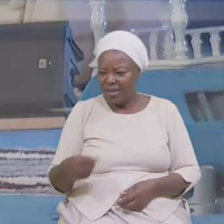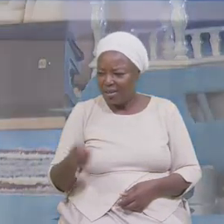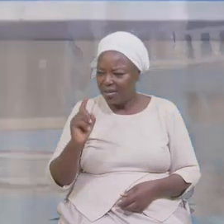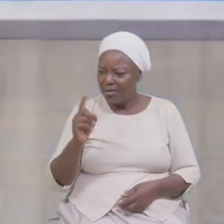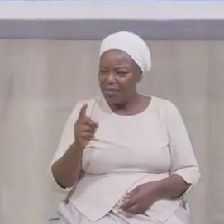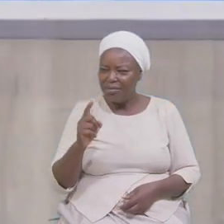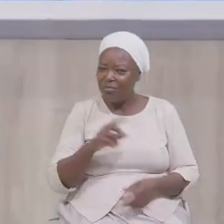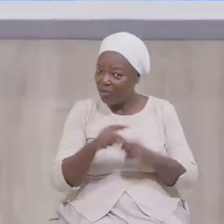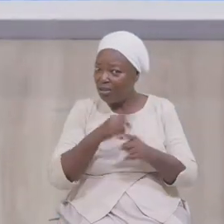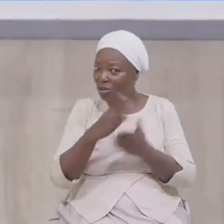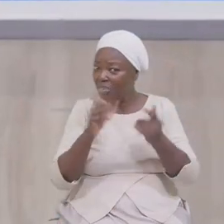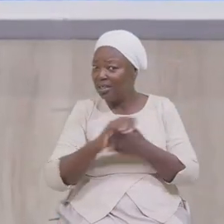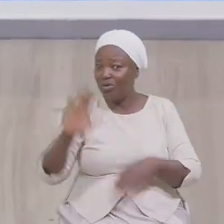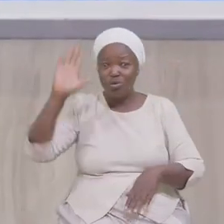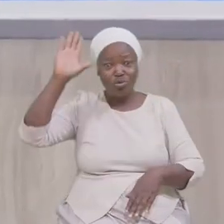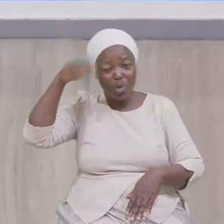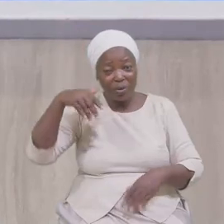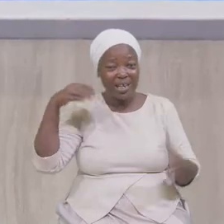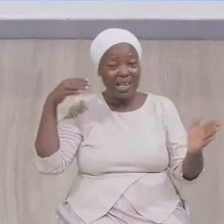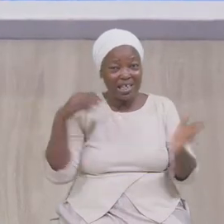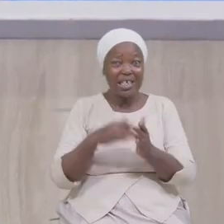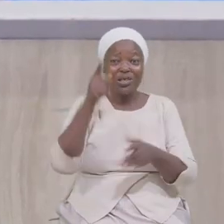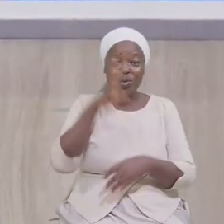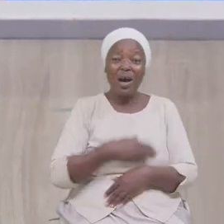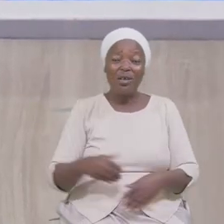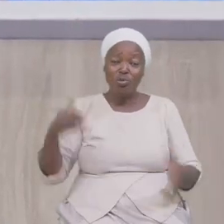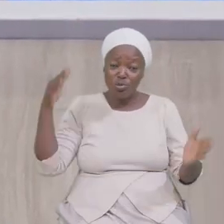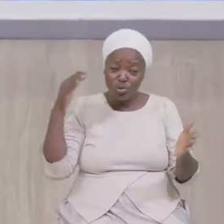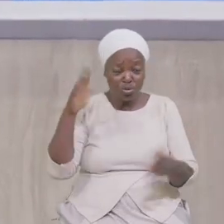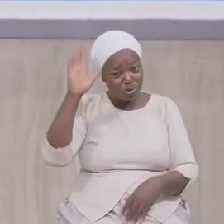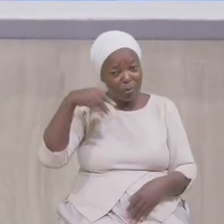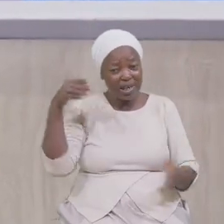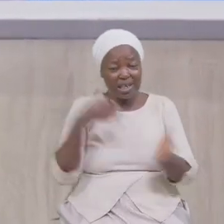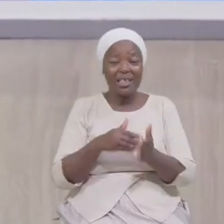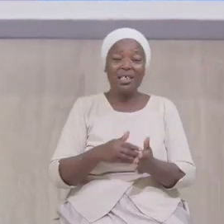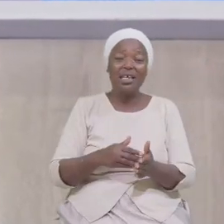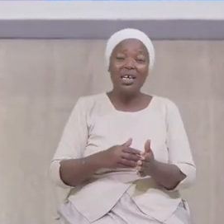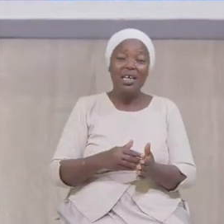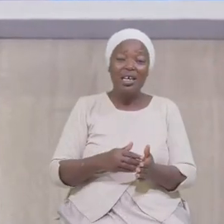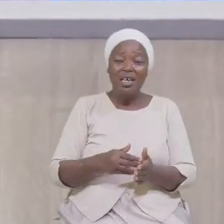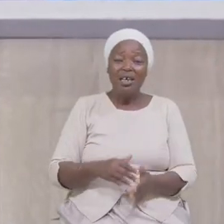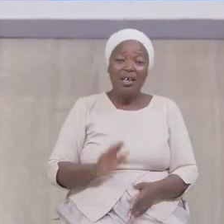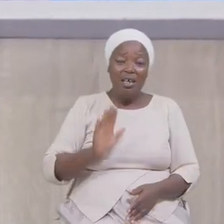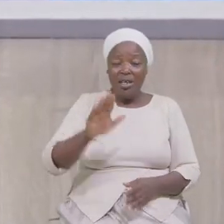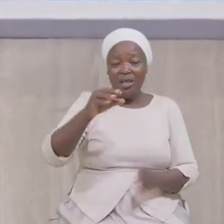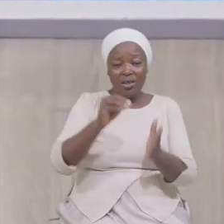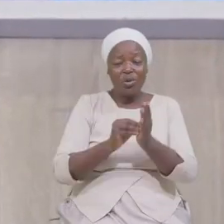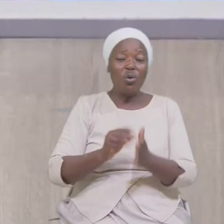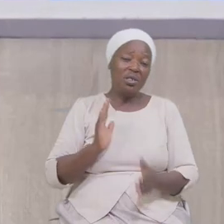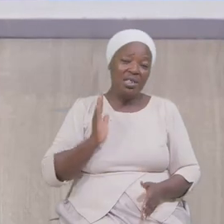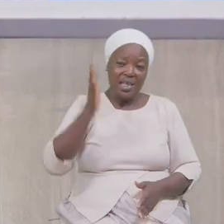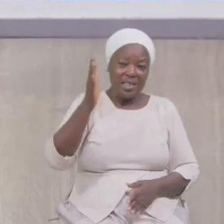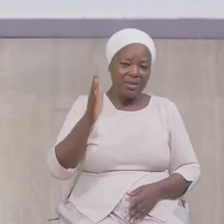stubborn against his own destiny. He's going to die right there in the watery grave. That they will